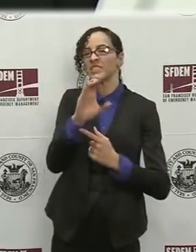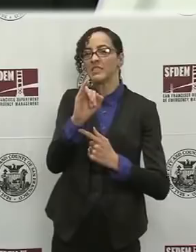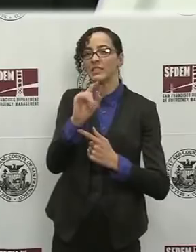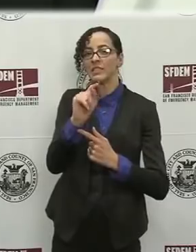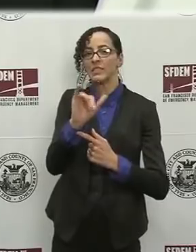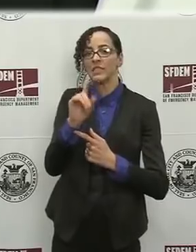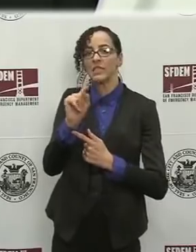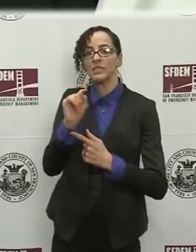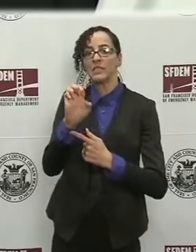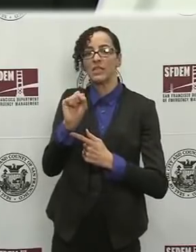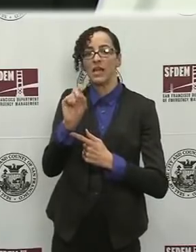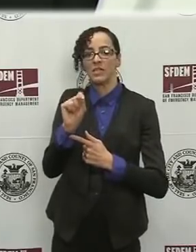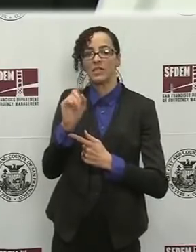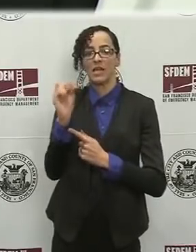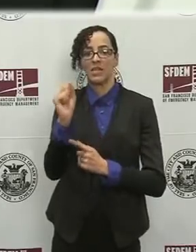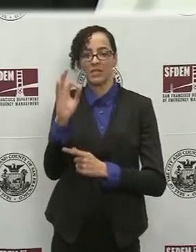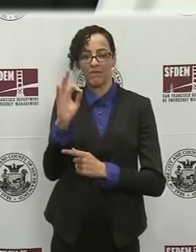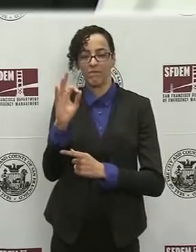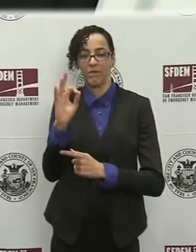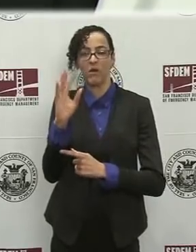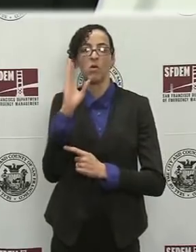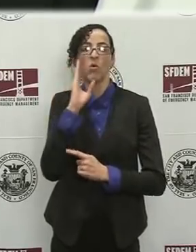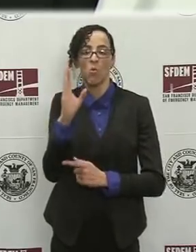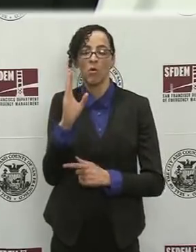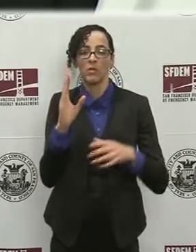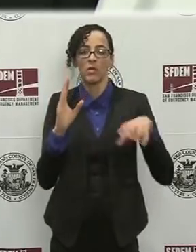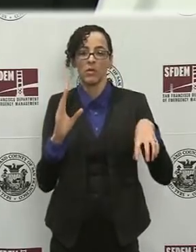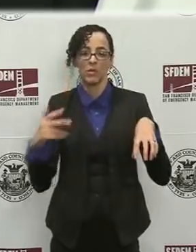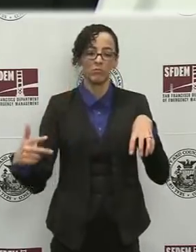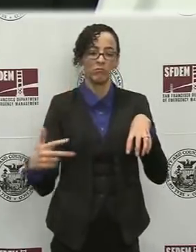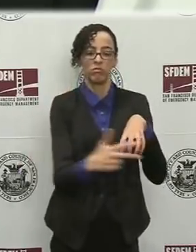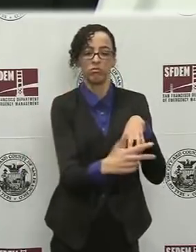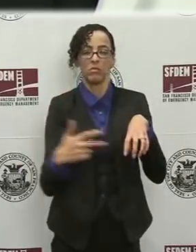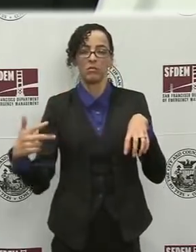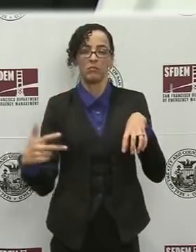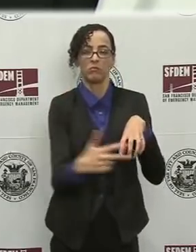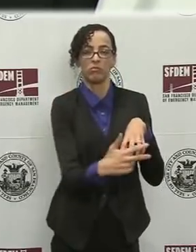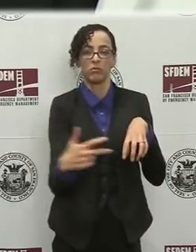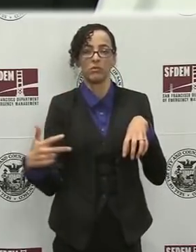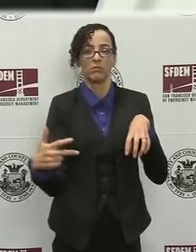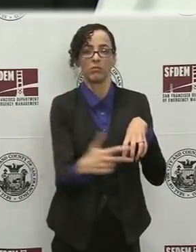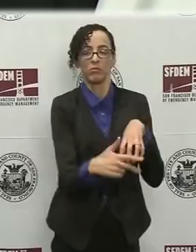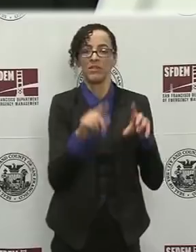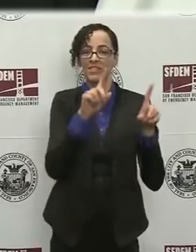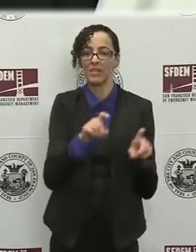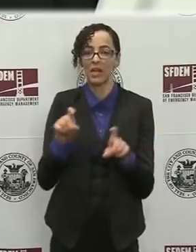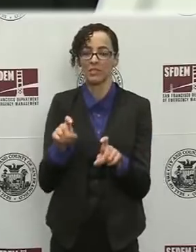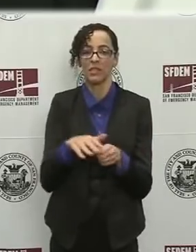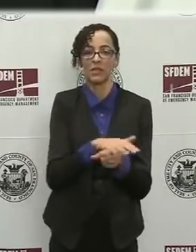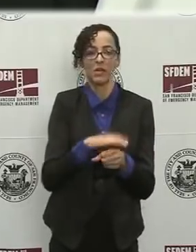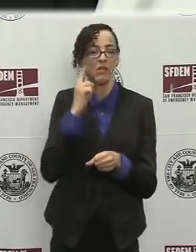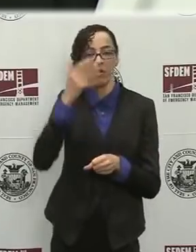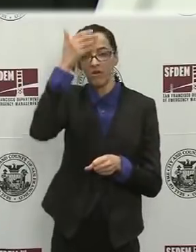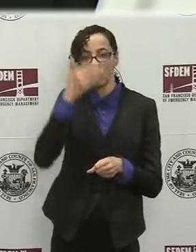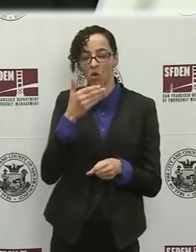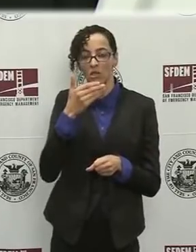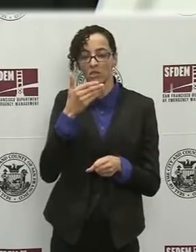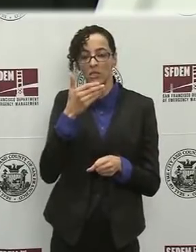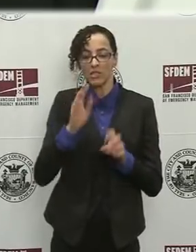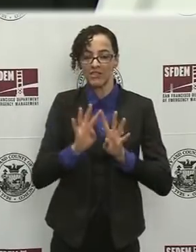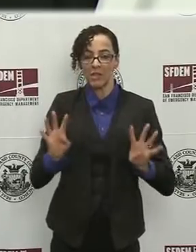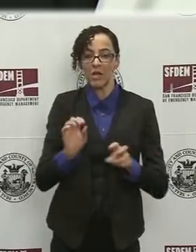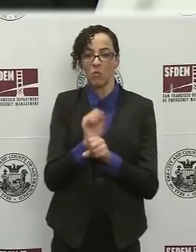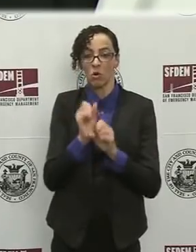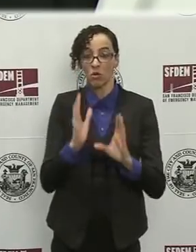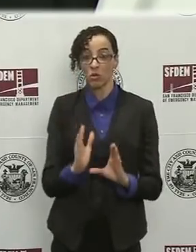serve as a drive-through testing site for our frontline city workers. It'll be located at Piers 30 and